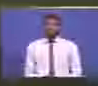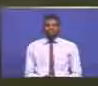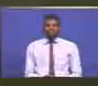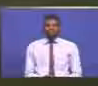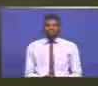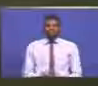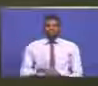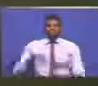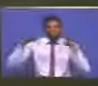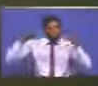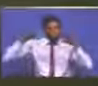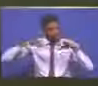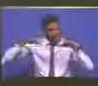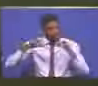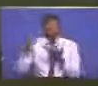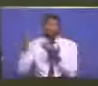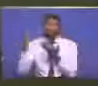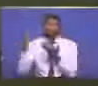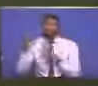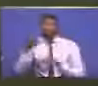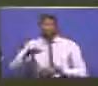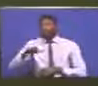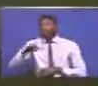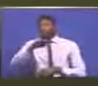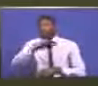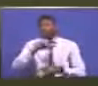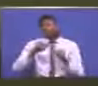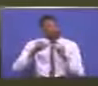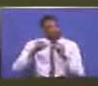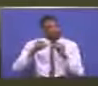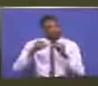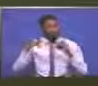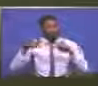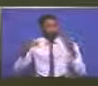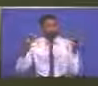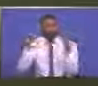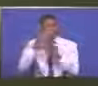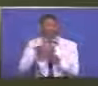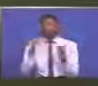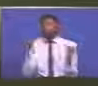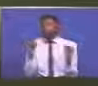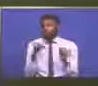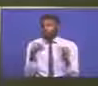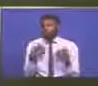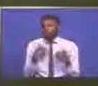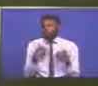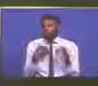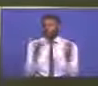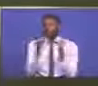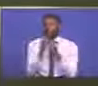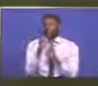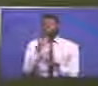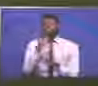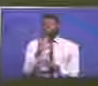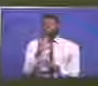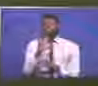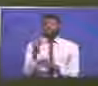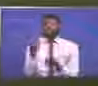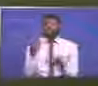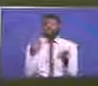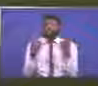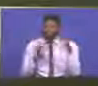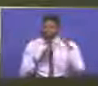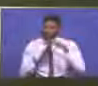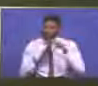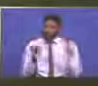Rainfall is expected to continue in several parts of the country tonight, with temperatures dropping to 13 degrees Celsius in Kericho, making it the